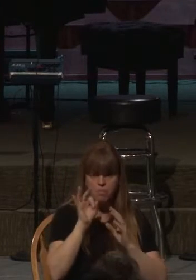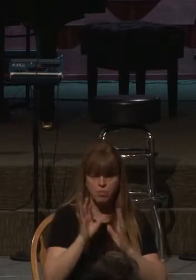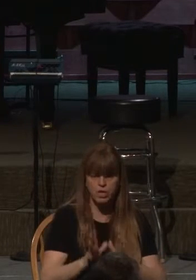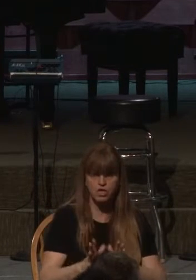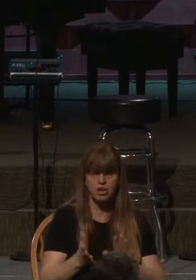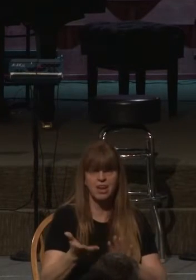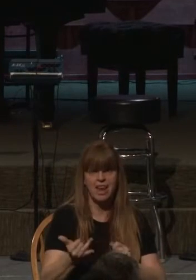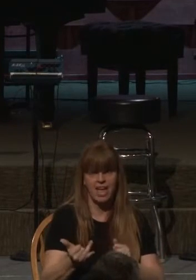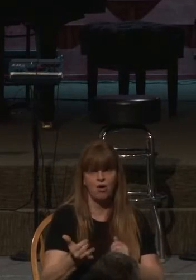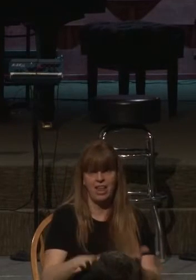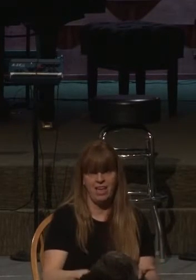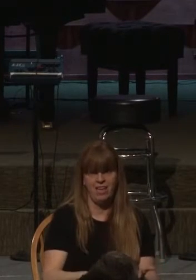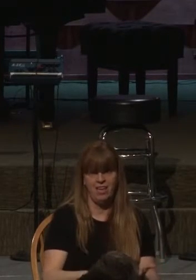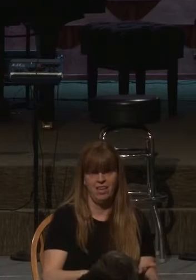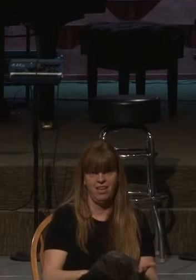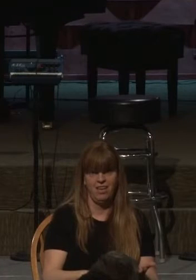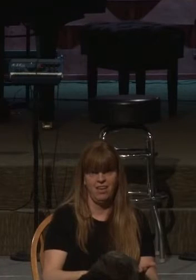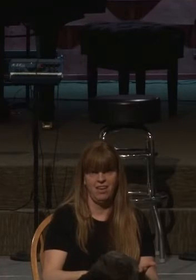here we are.